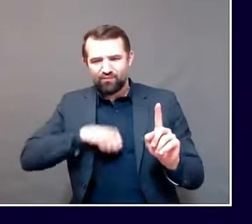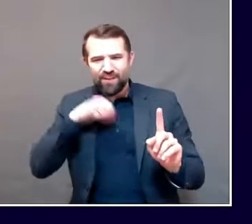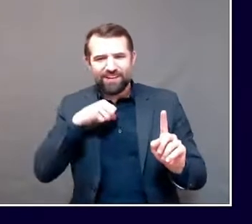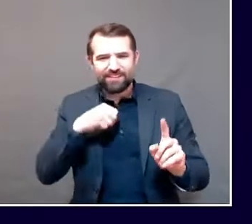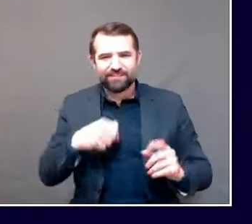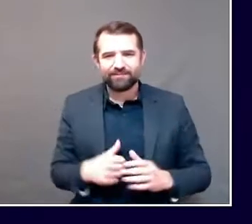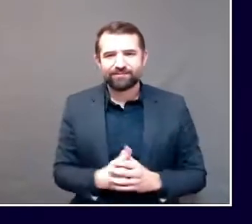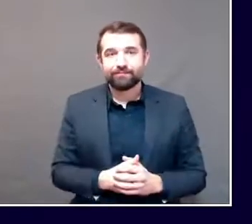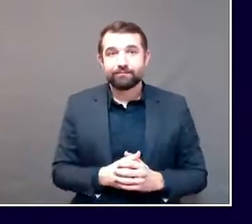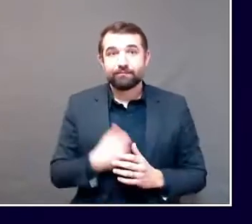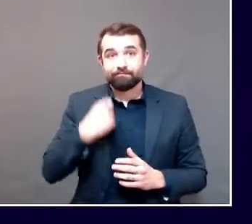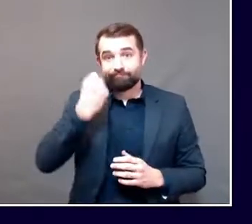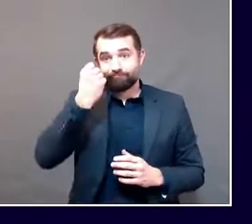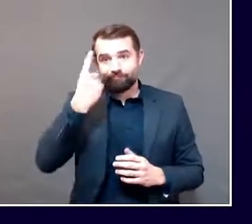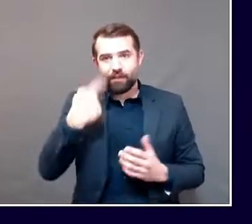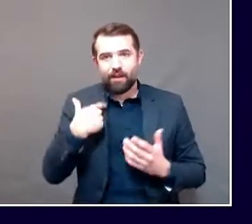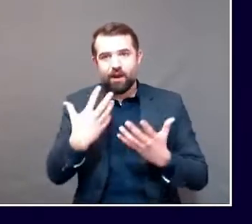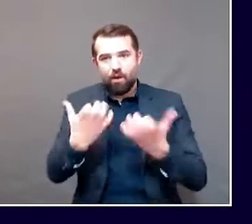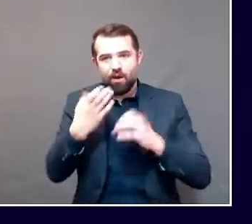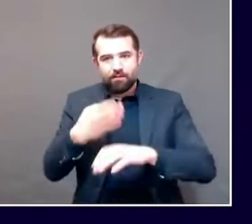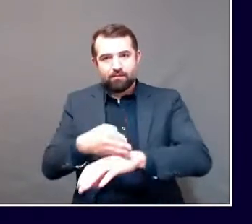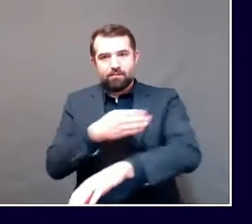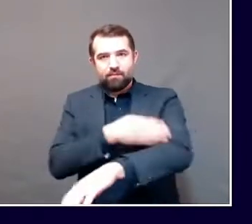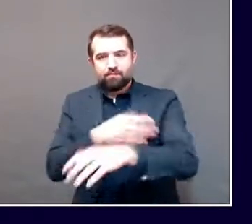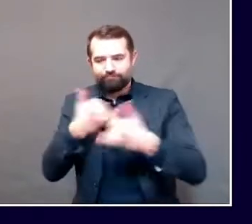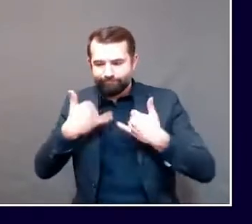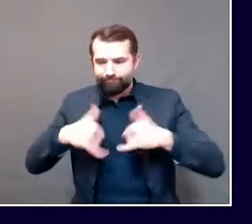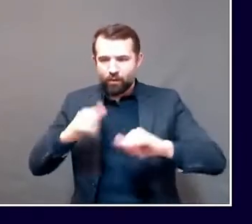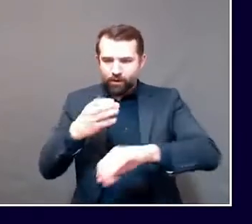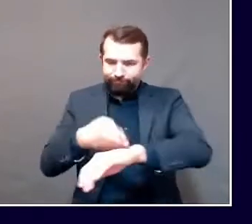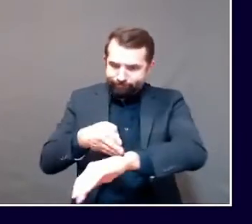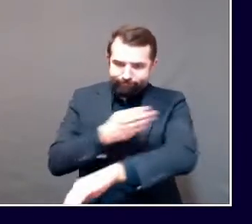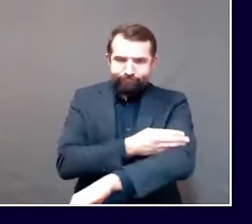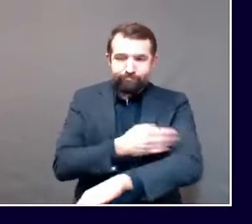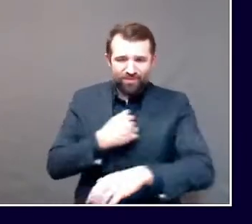that. Can we do better? Absolutely. Can we be moving more